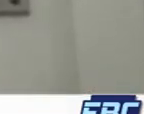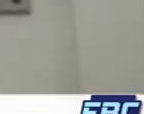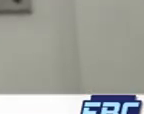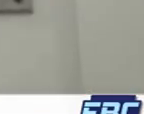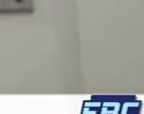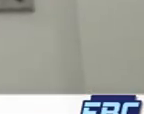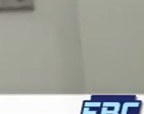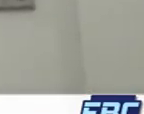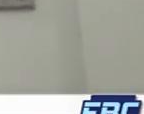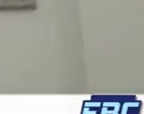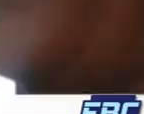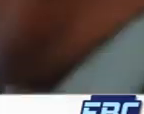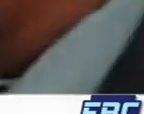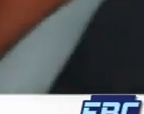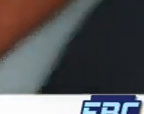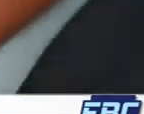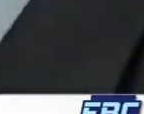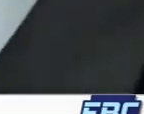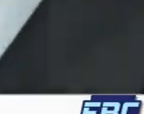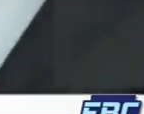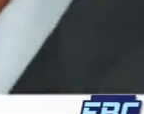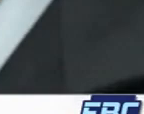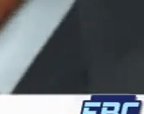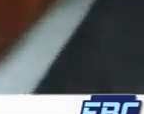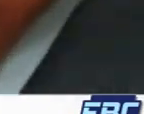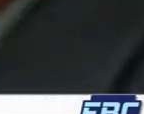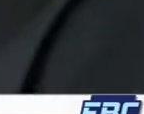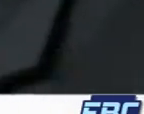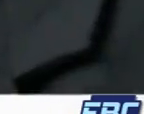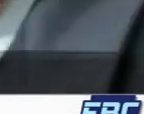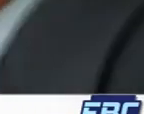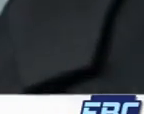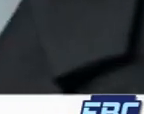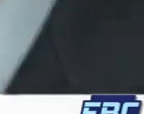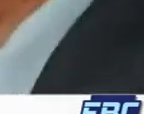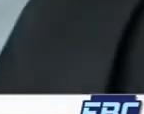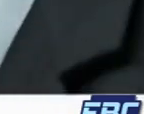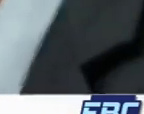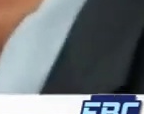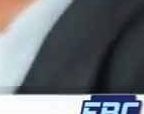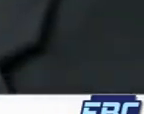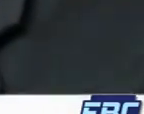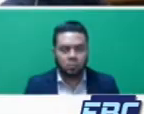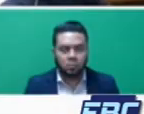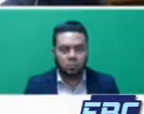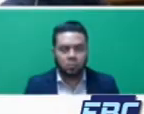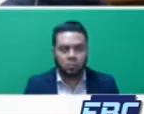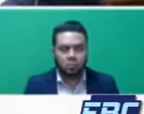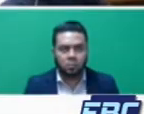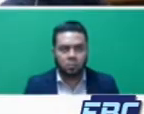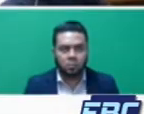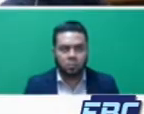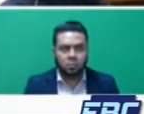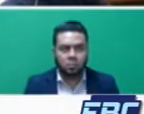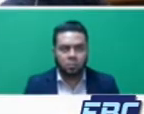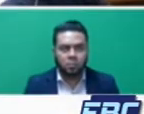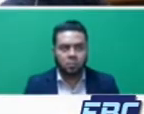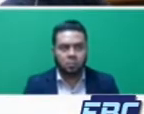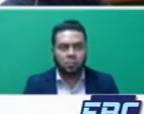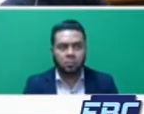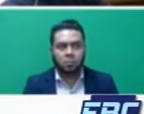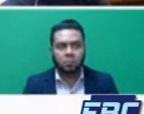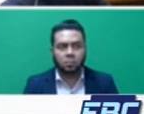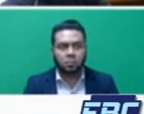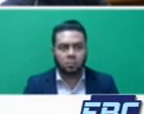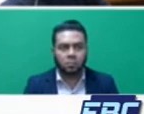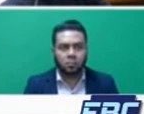votes. Linda Tambuya, who conducted the vote, abstained from voting, and Sitibeni Rambuka, who is no longer in Parliament, also did not